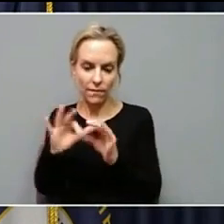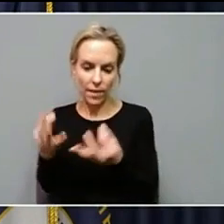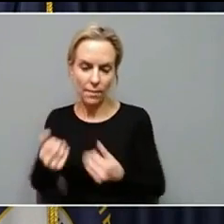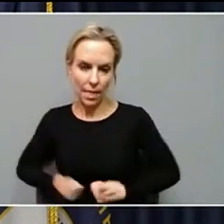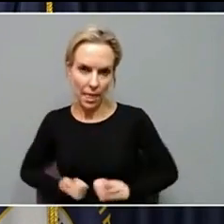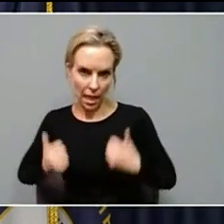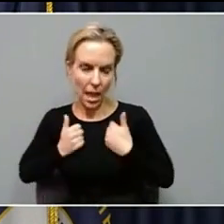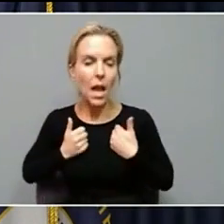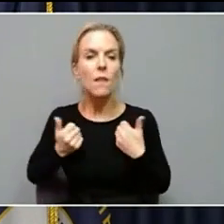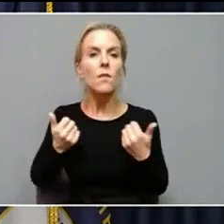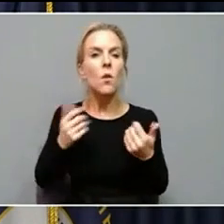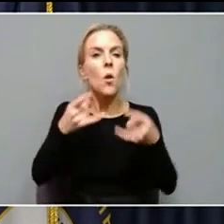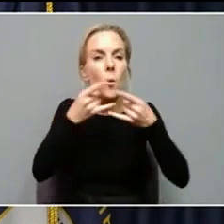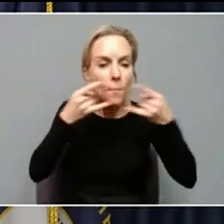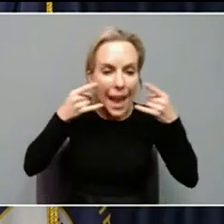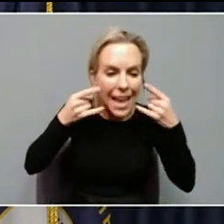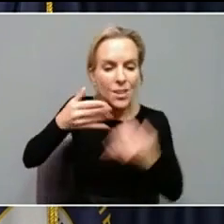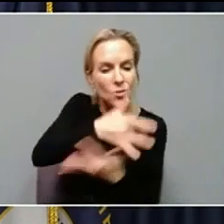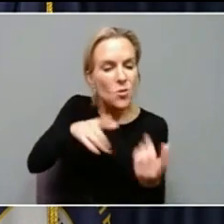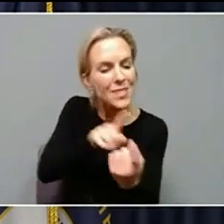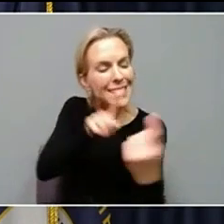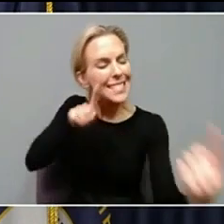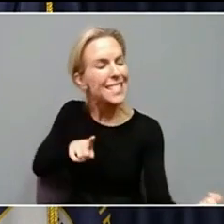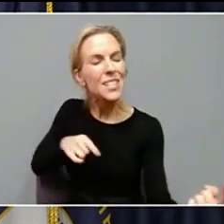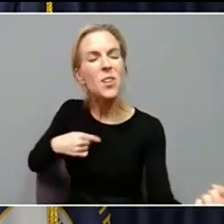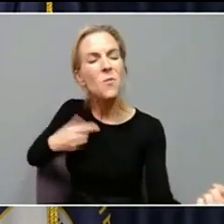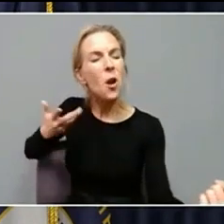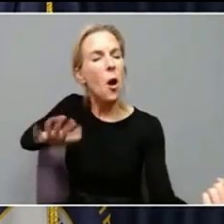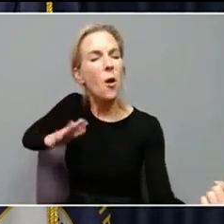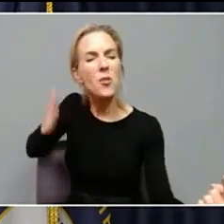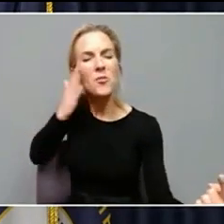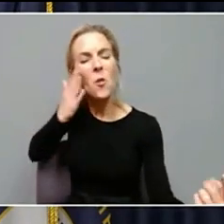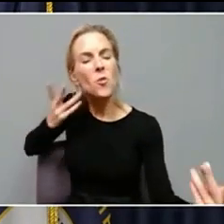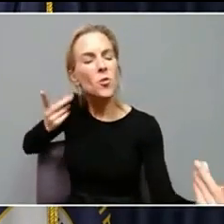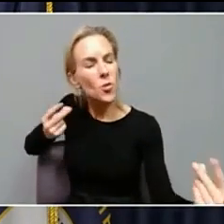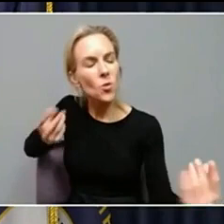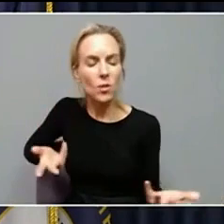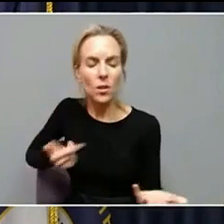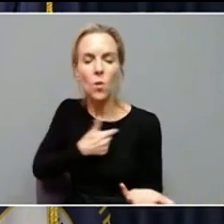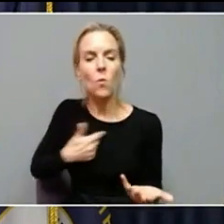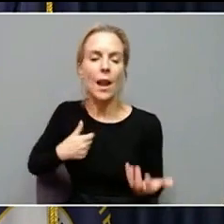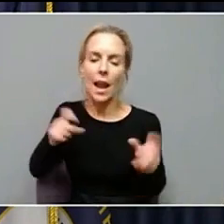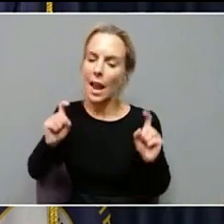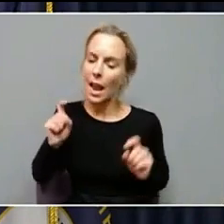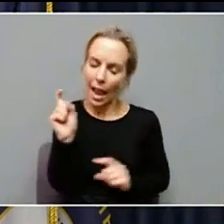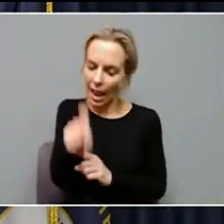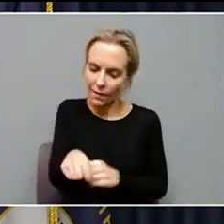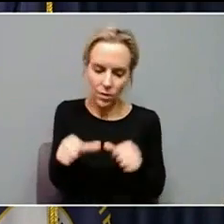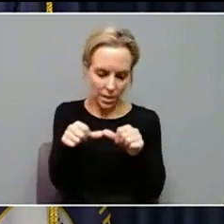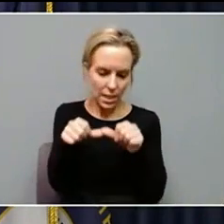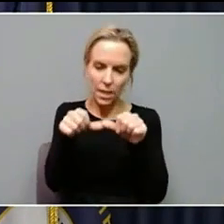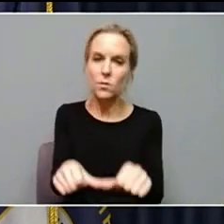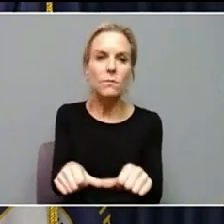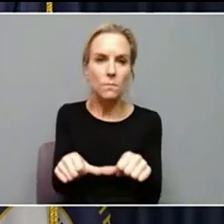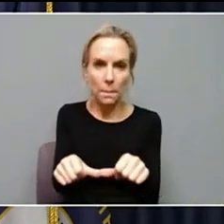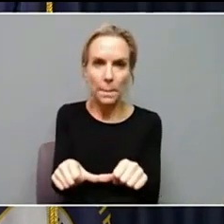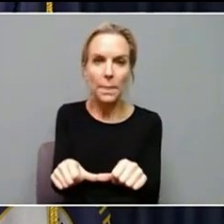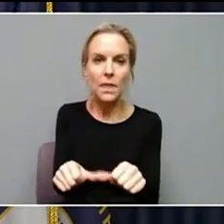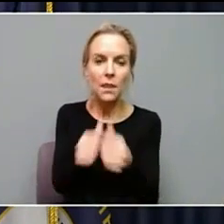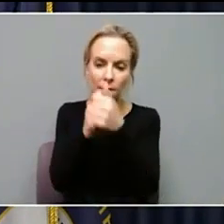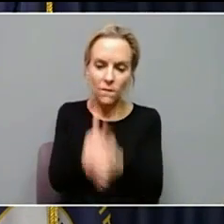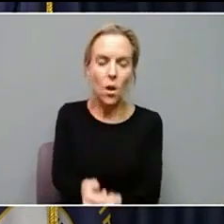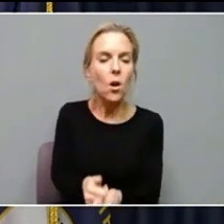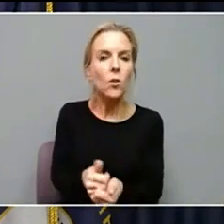social distance. We all know what to do. We have got to continue to follow the golden